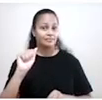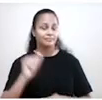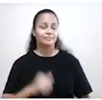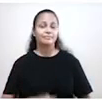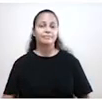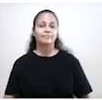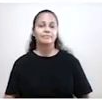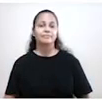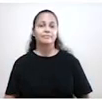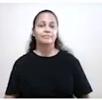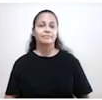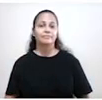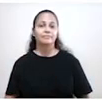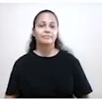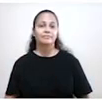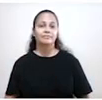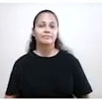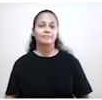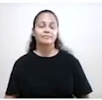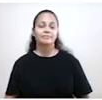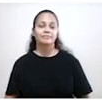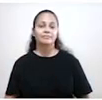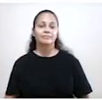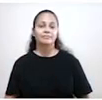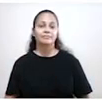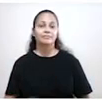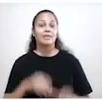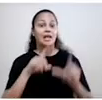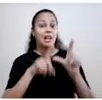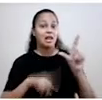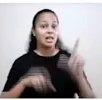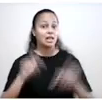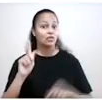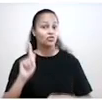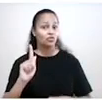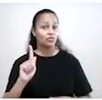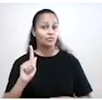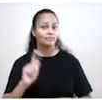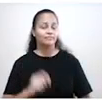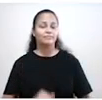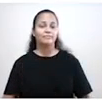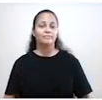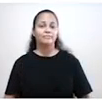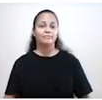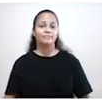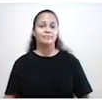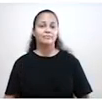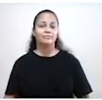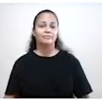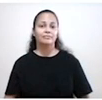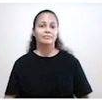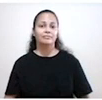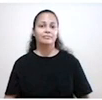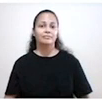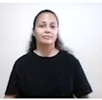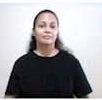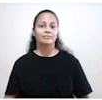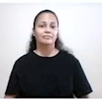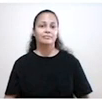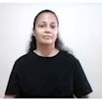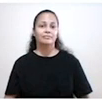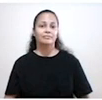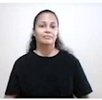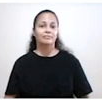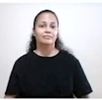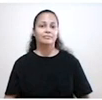A, the next one, letter G, a letra G. What about the next one,